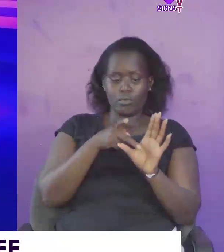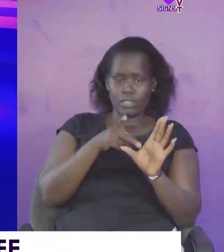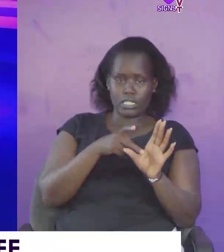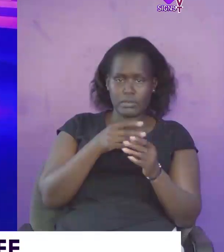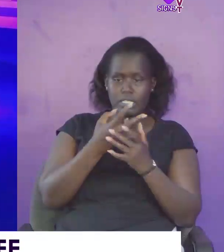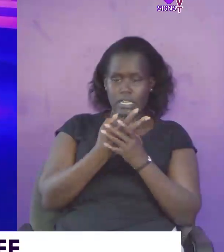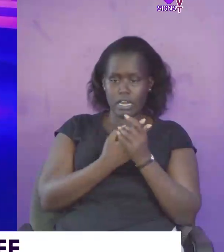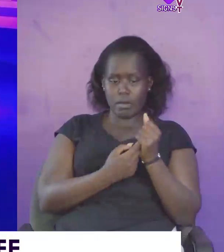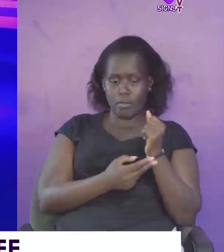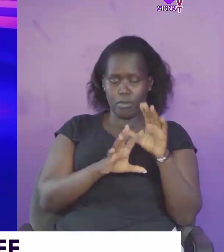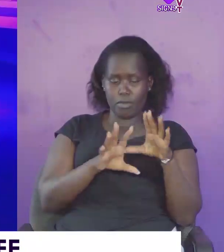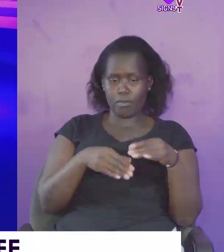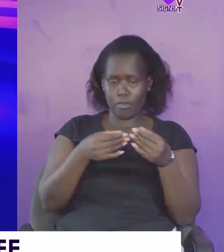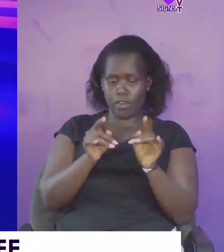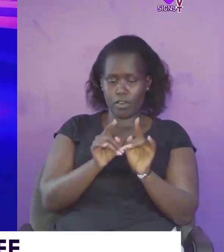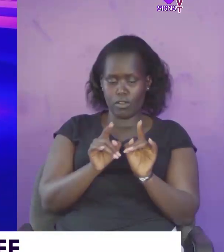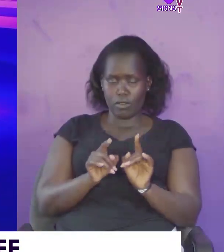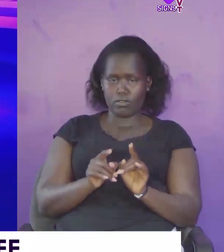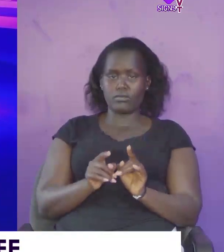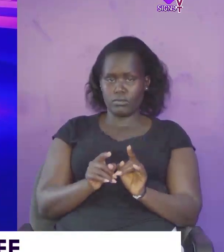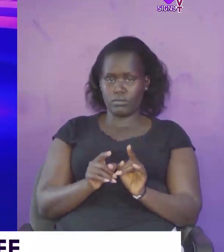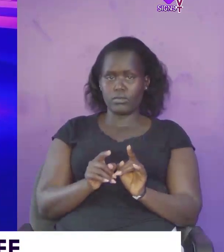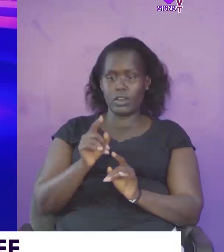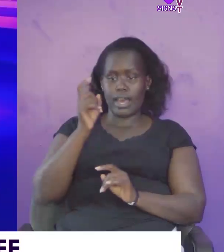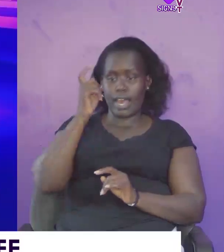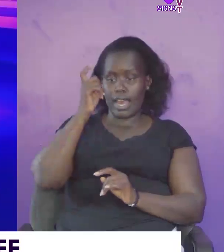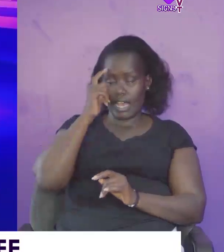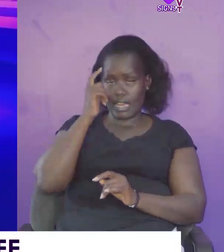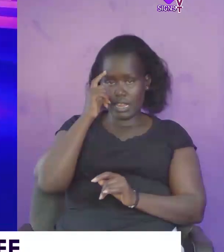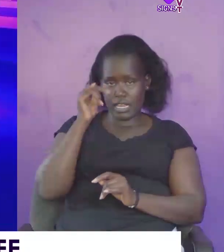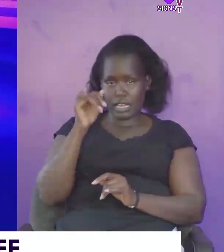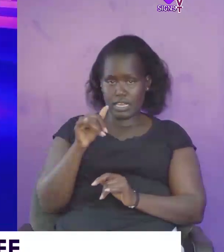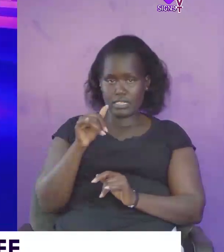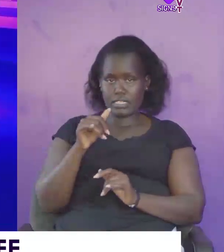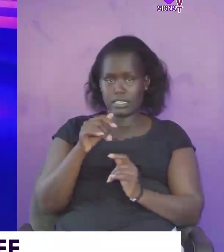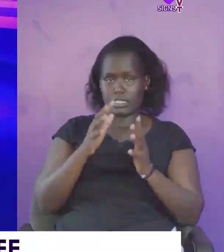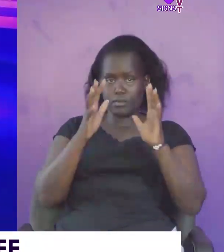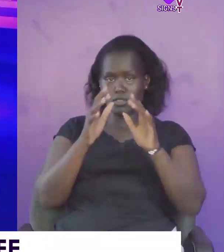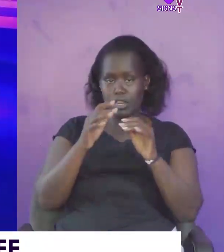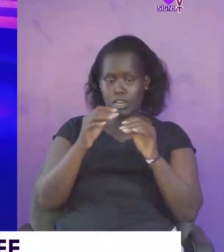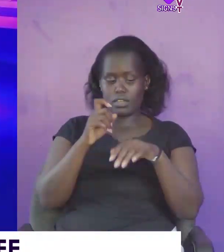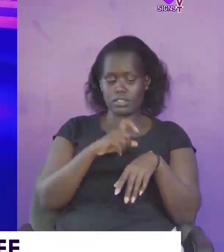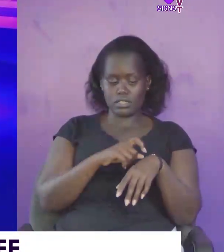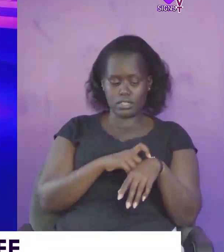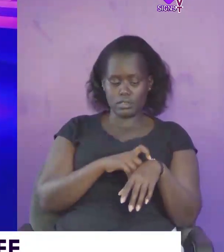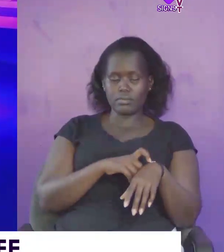production and the cost of reproduction. Yeah. So I think that celebratory moment in advanced